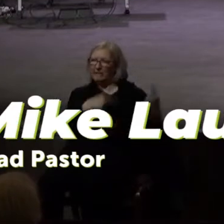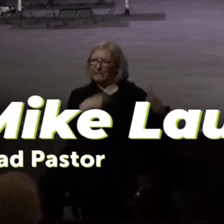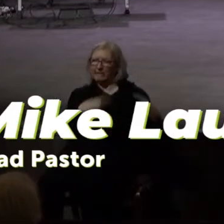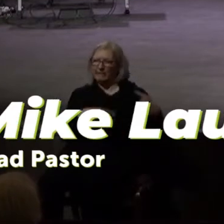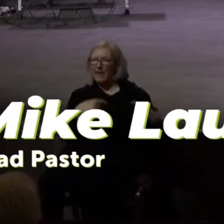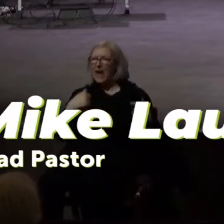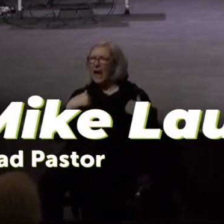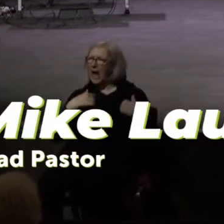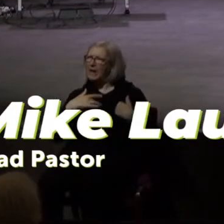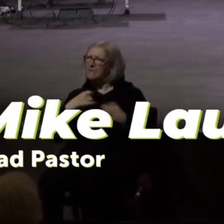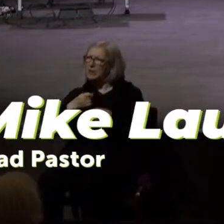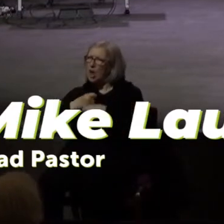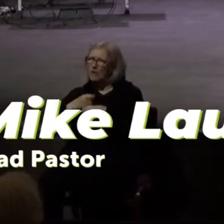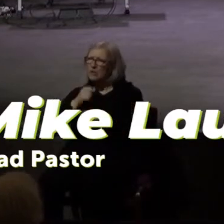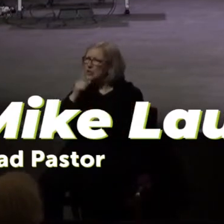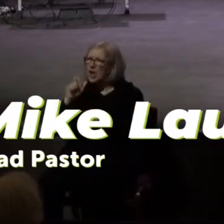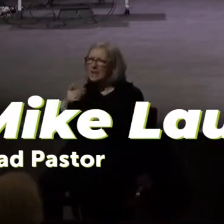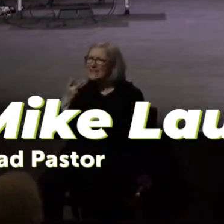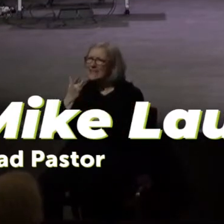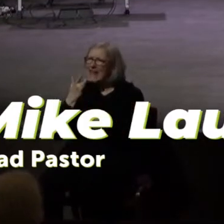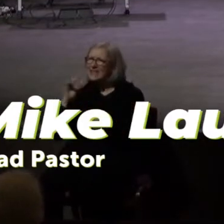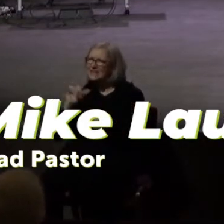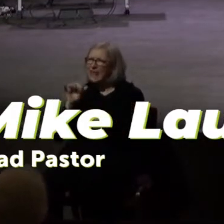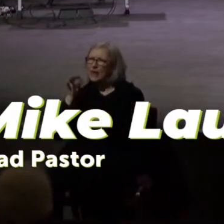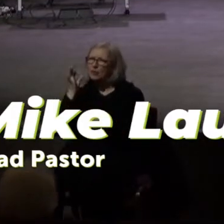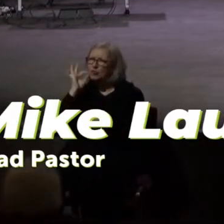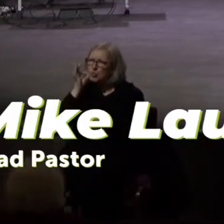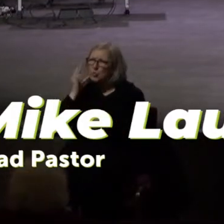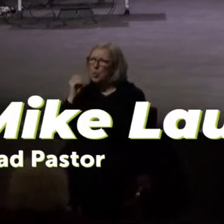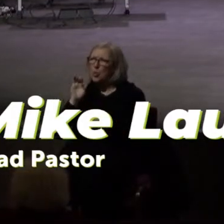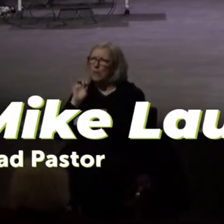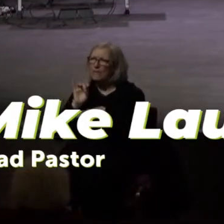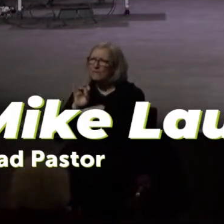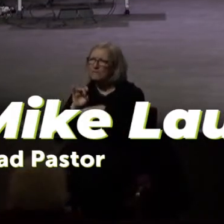different generation. Oh, for the future of America.